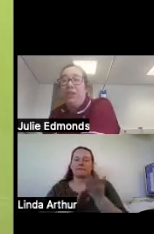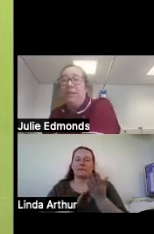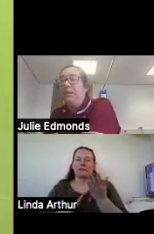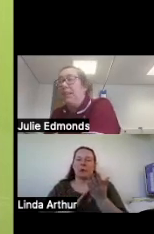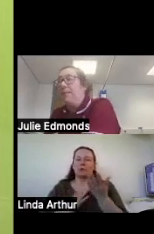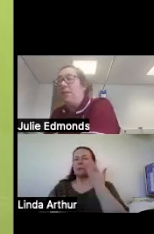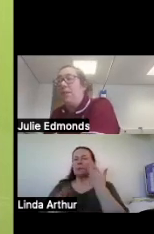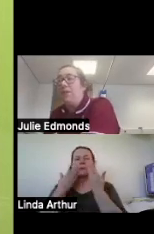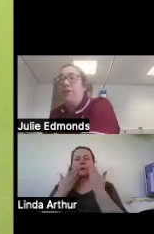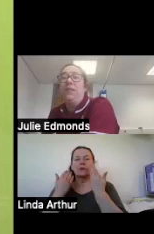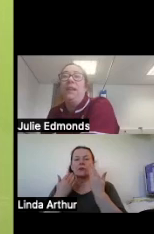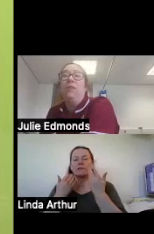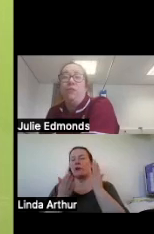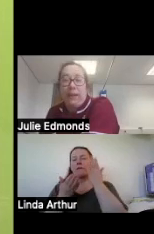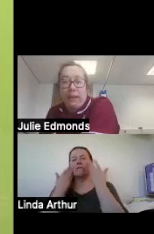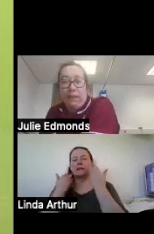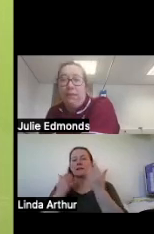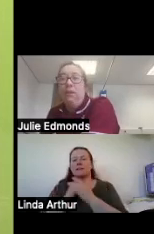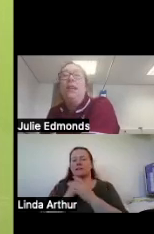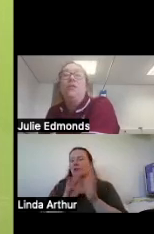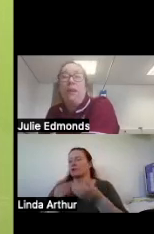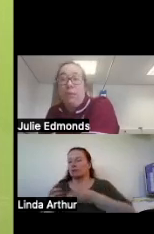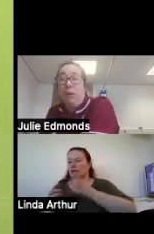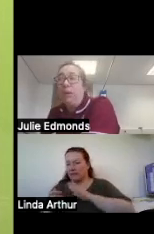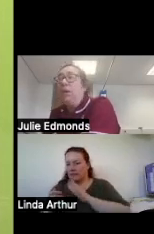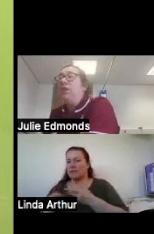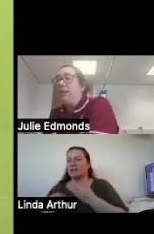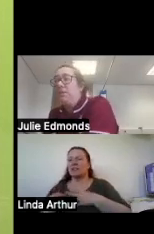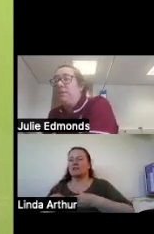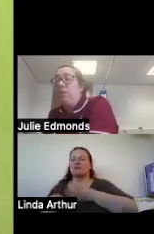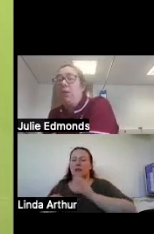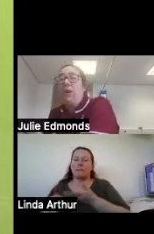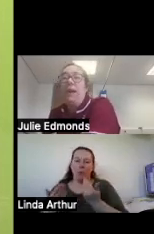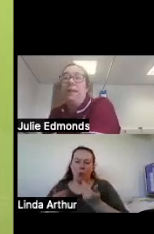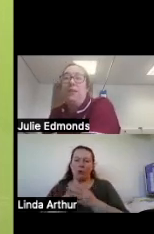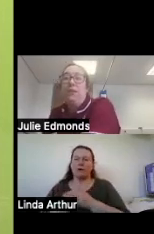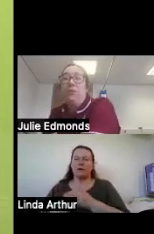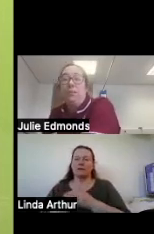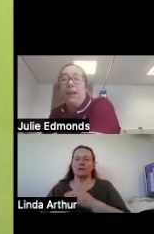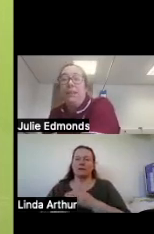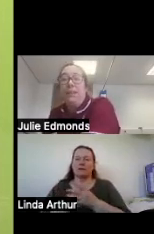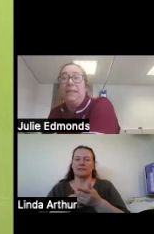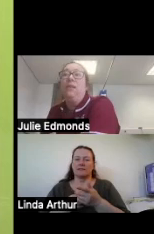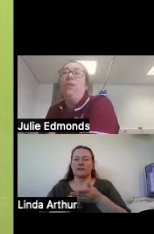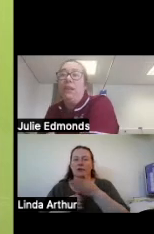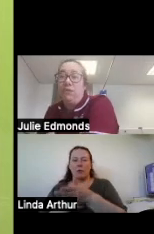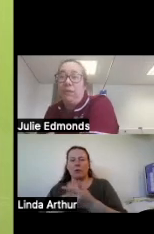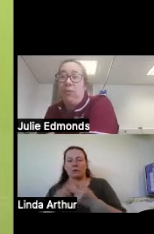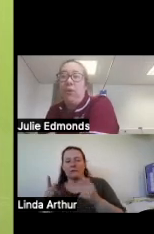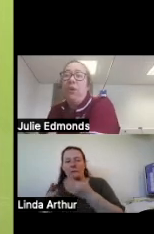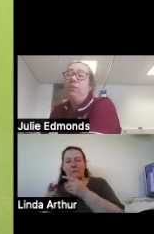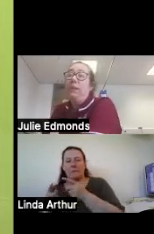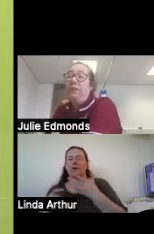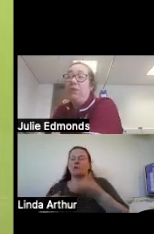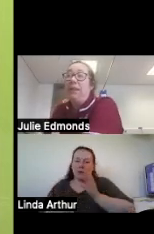beautician, somebody will say for a facial, say you're not drinking enough. You need to drink more. You need to drink more. And then you'll go to someone else and they'll say, no, you need to drink